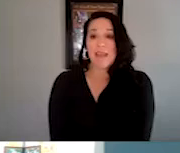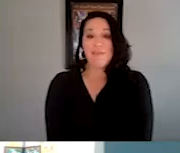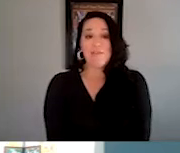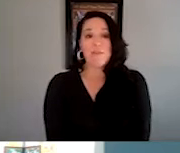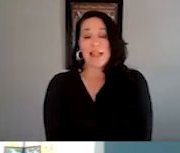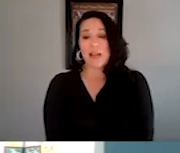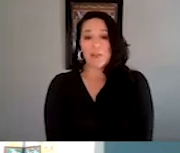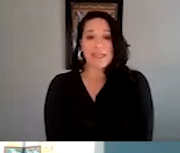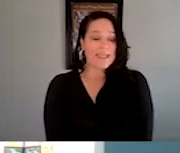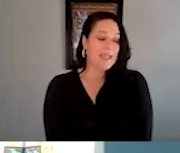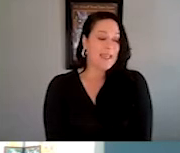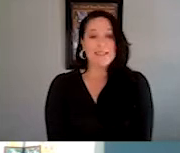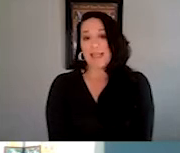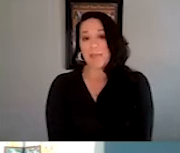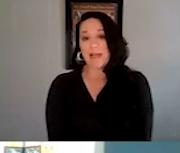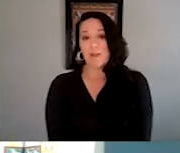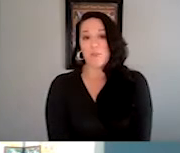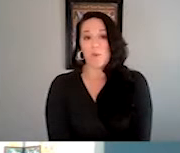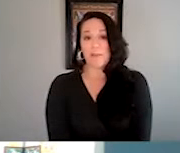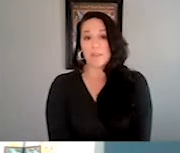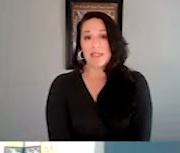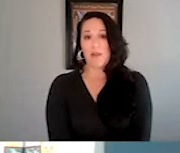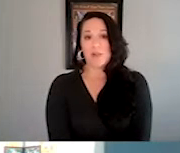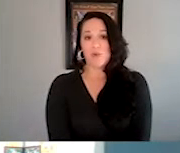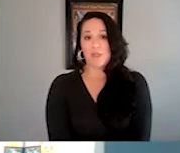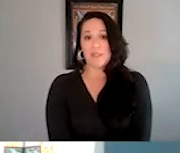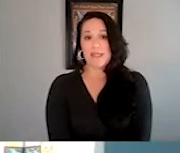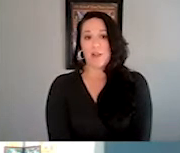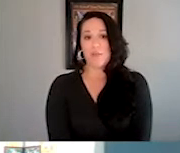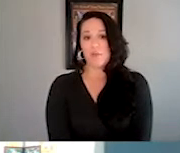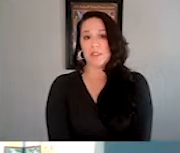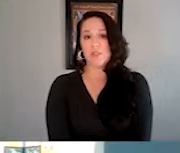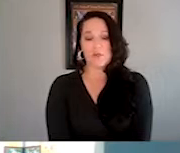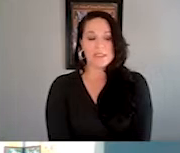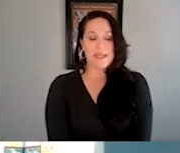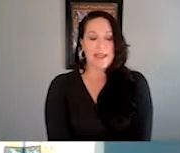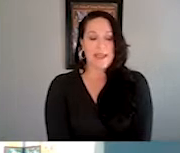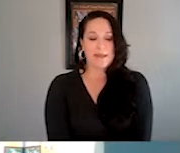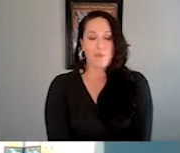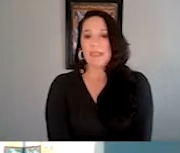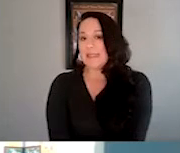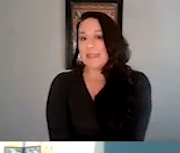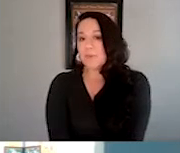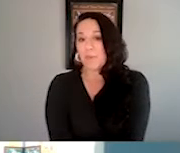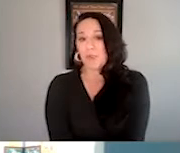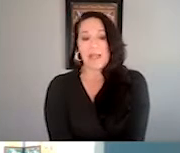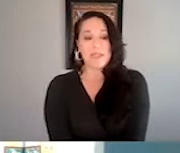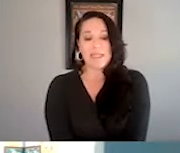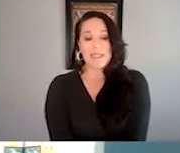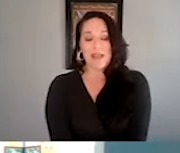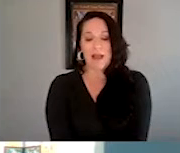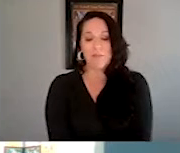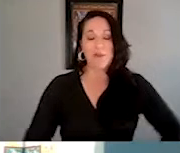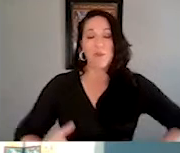Storytelling, which is my favorite. I don't think it gets any better than when we're able to tell our stories and our community's stories. And we need these people,